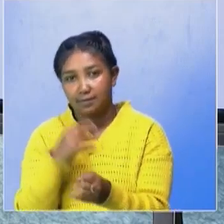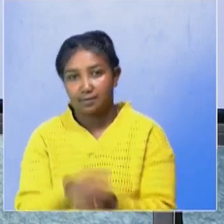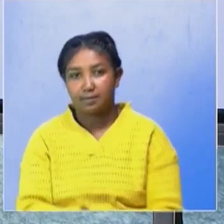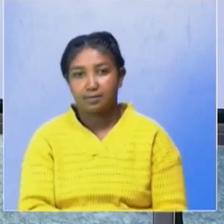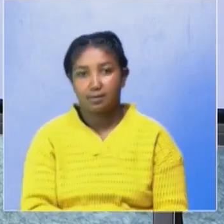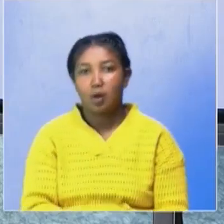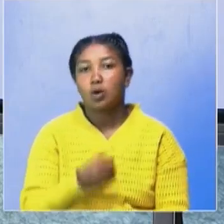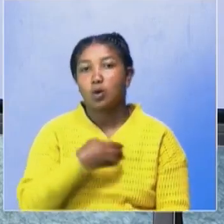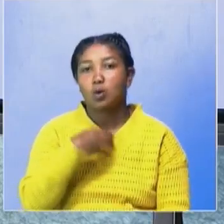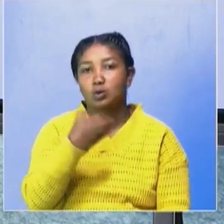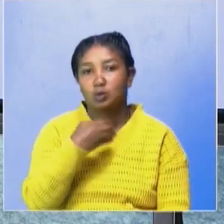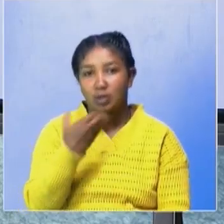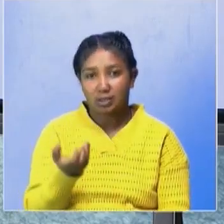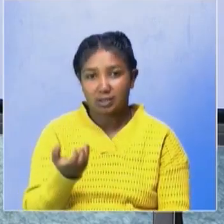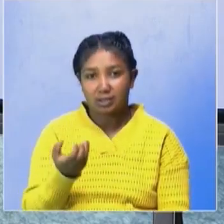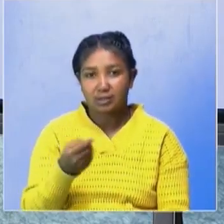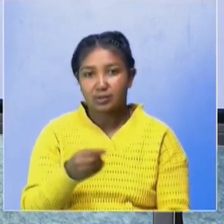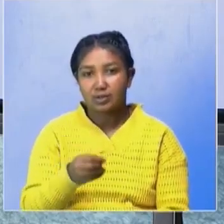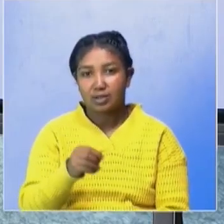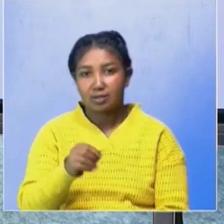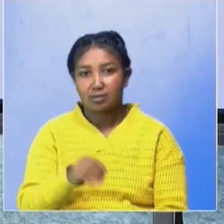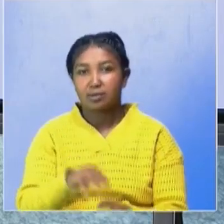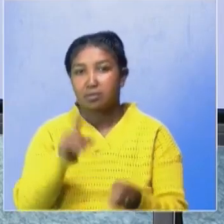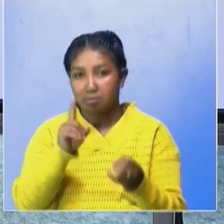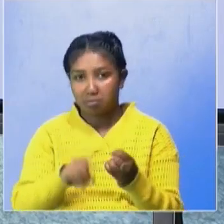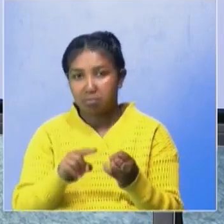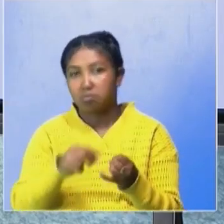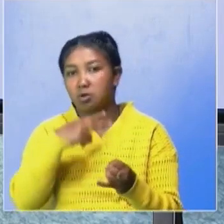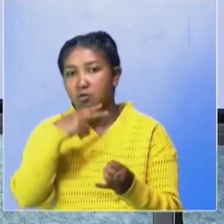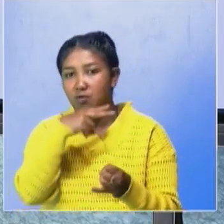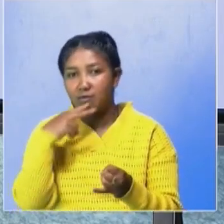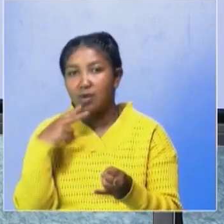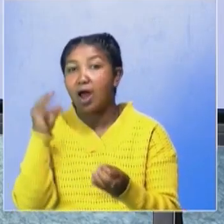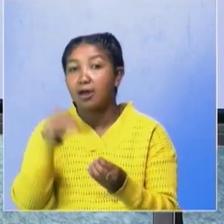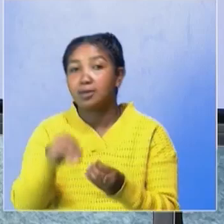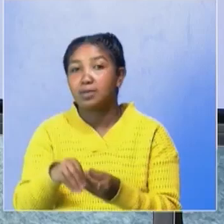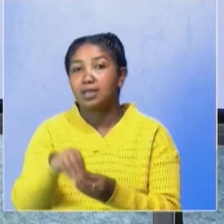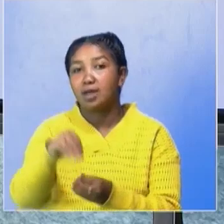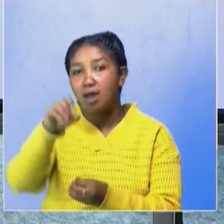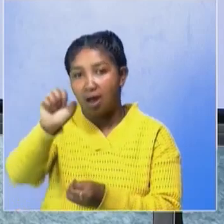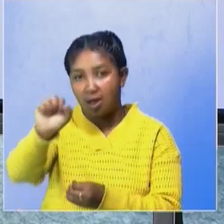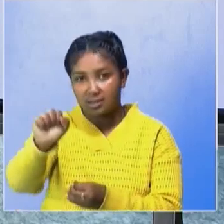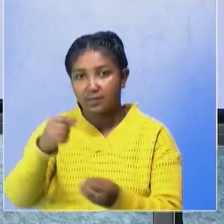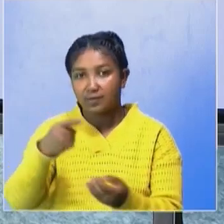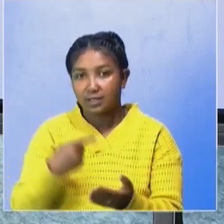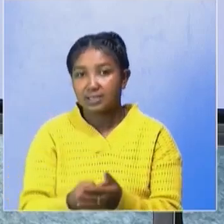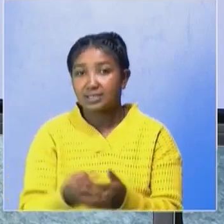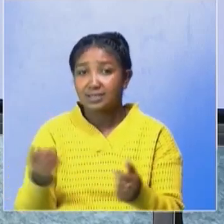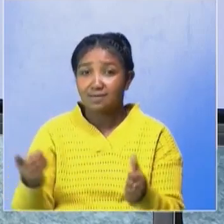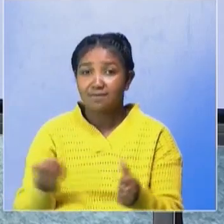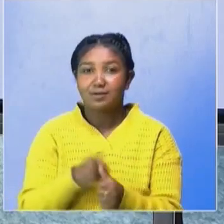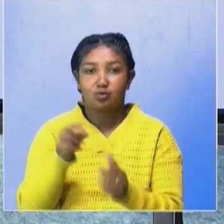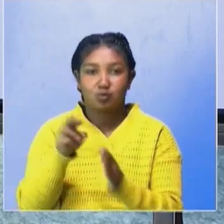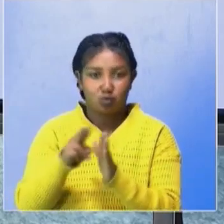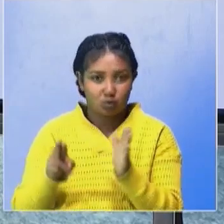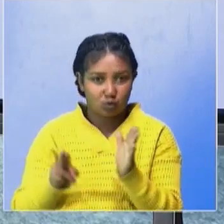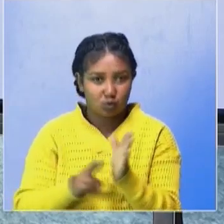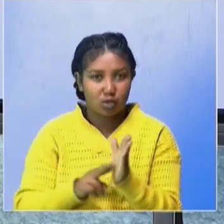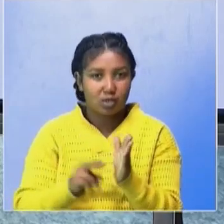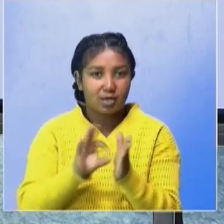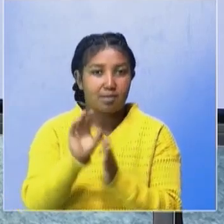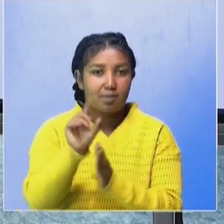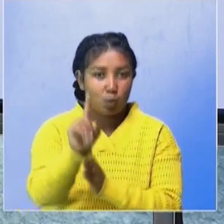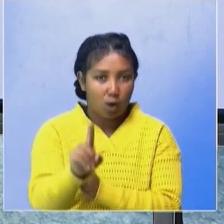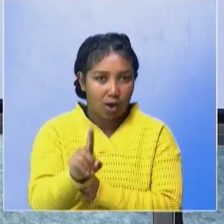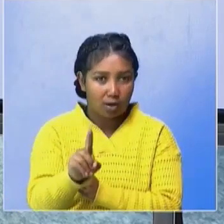The consonant. Here is in. At the end of the verb, just add what? S. This is the first rule, number 1,